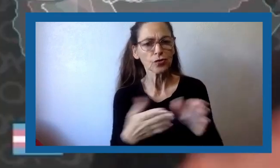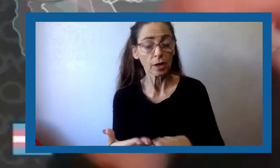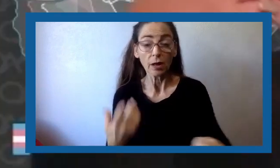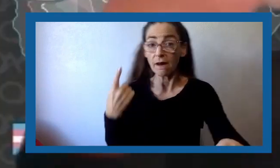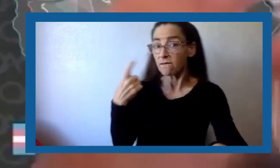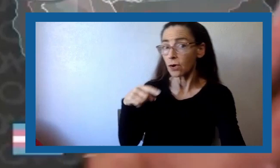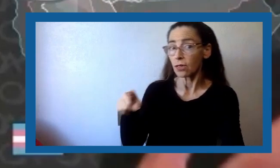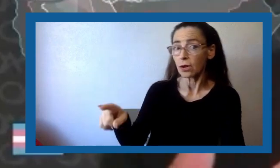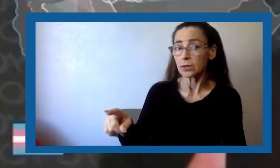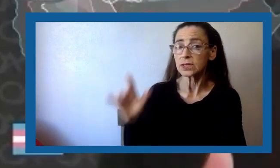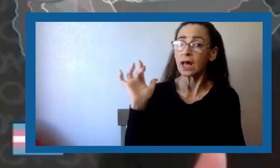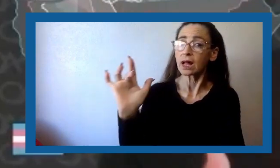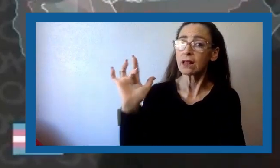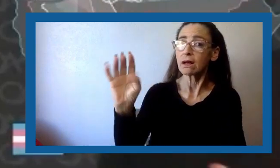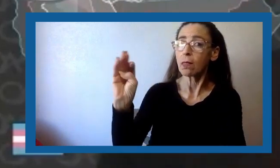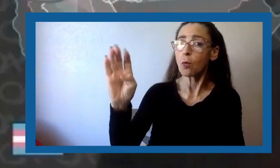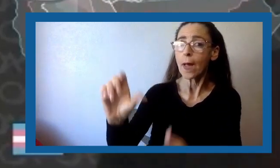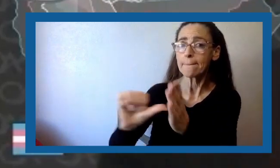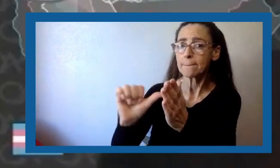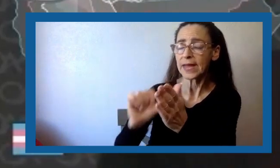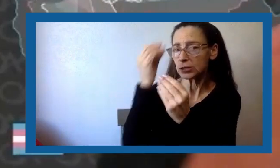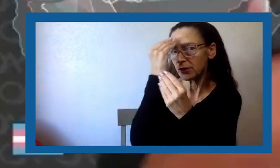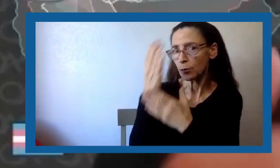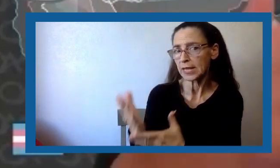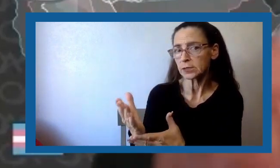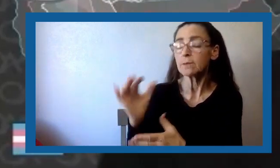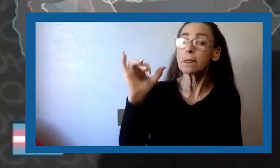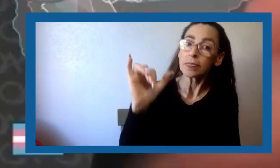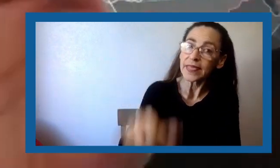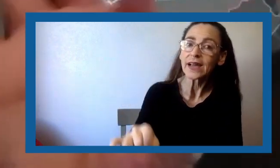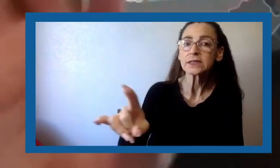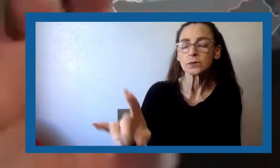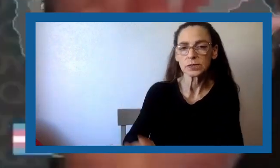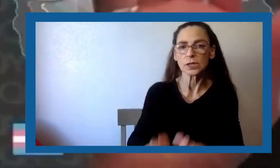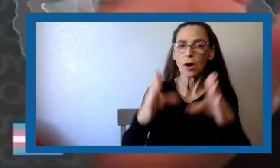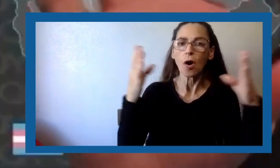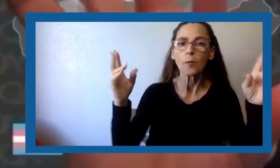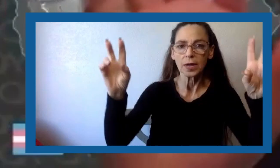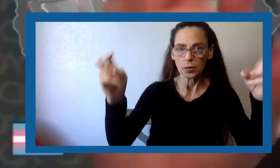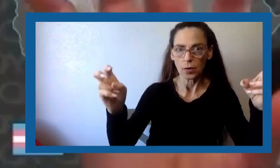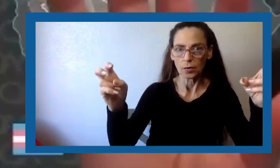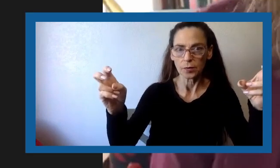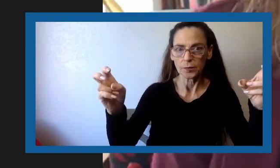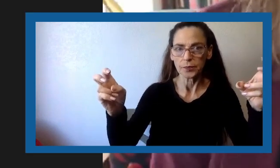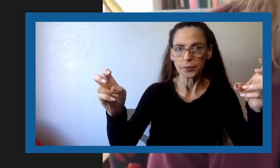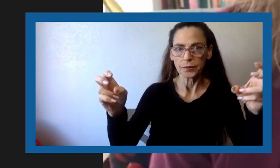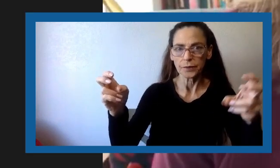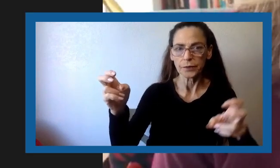those of us who always clicked on the website for information, that was the opening quote, his quote.